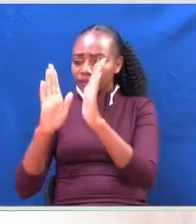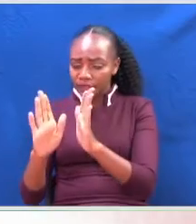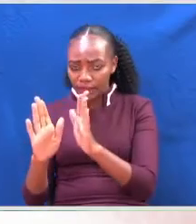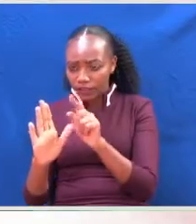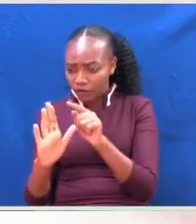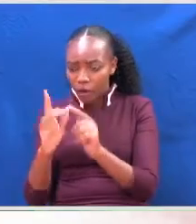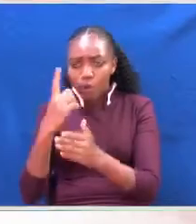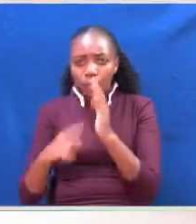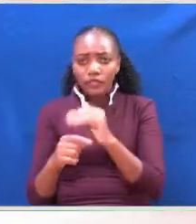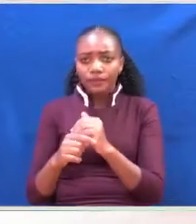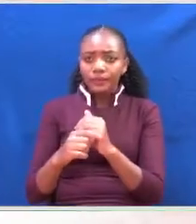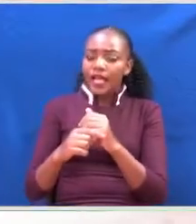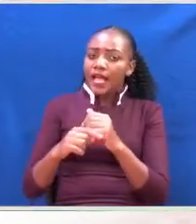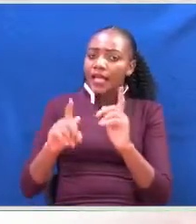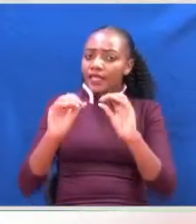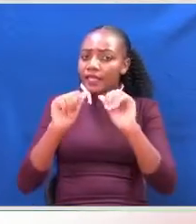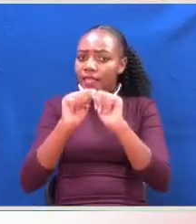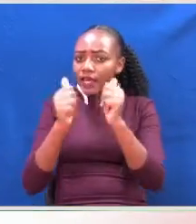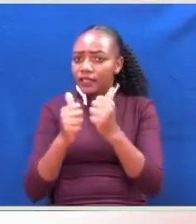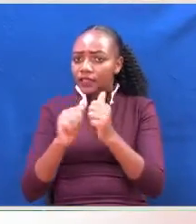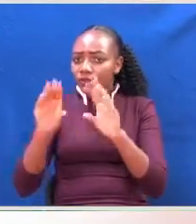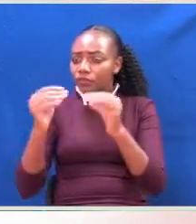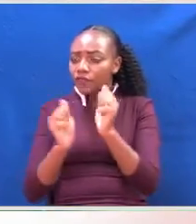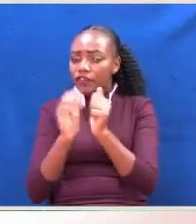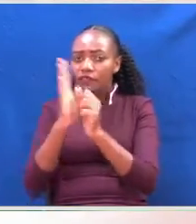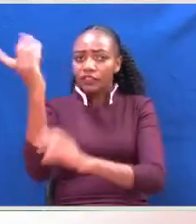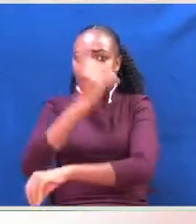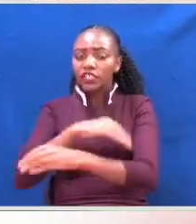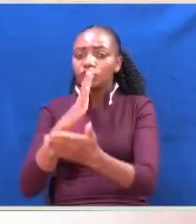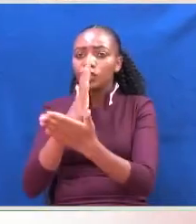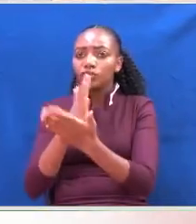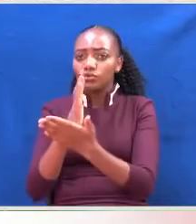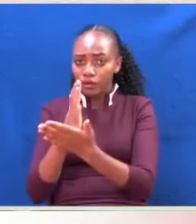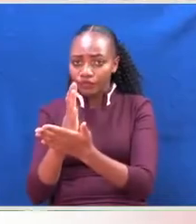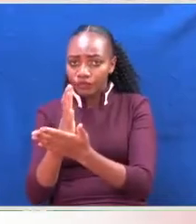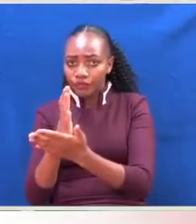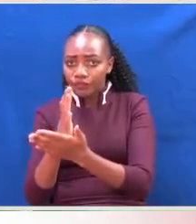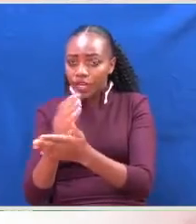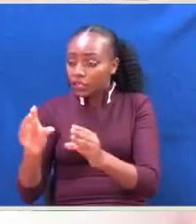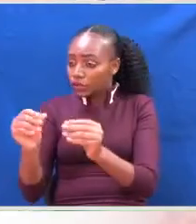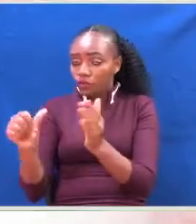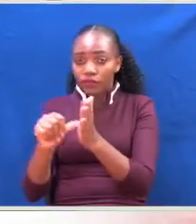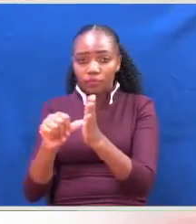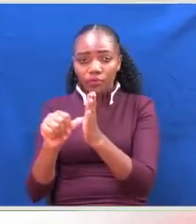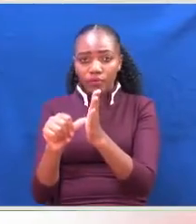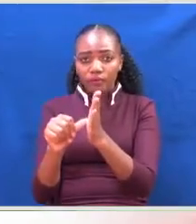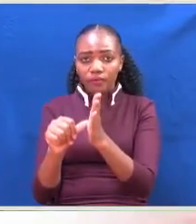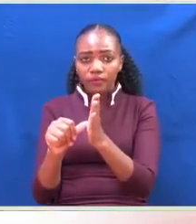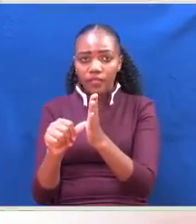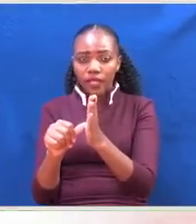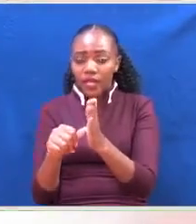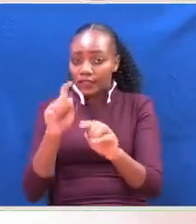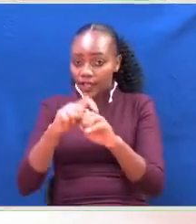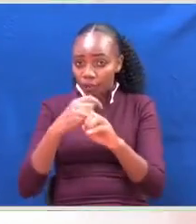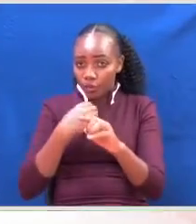Abdallah, that the agency had been given 14 days to close shop in Daadab and Kakuma amid simmering tensions between Kenya